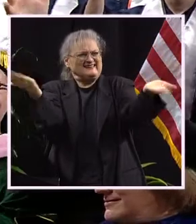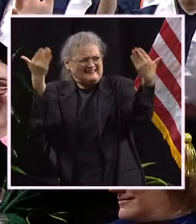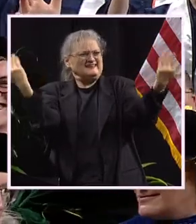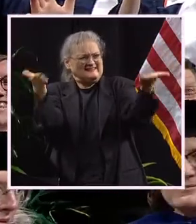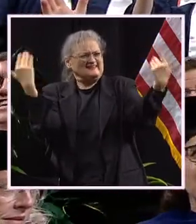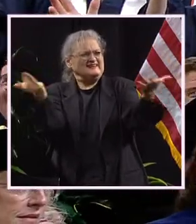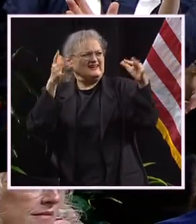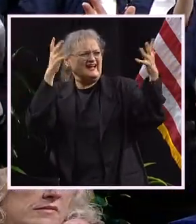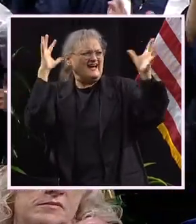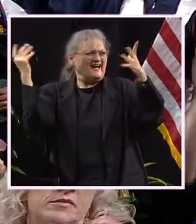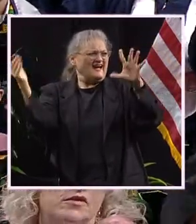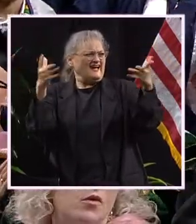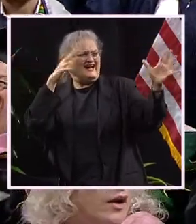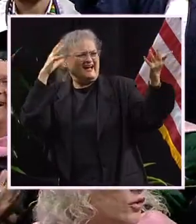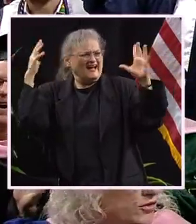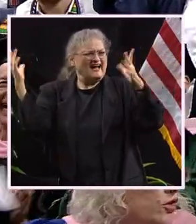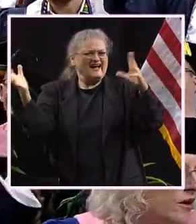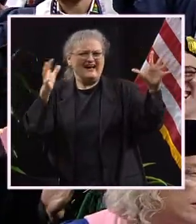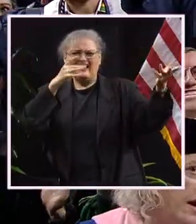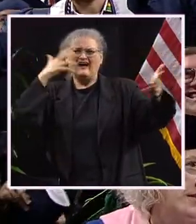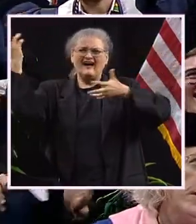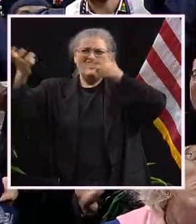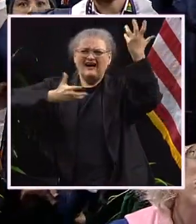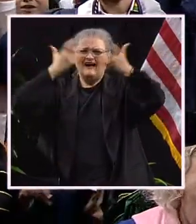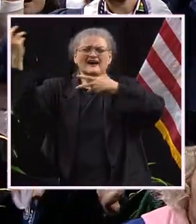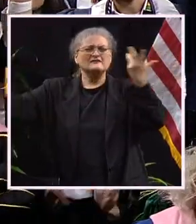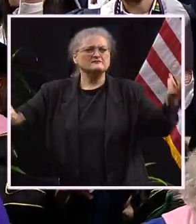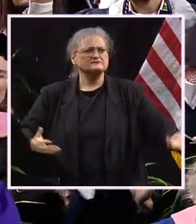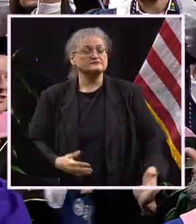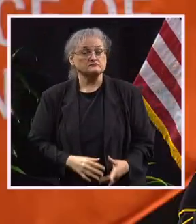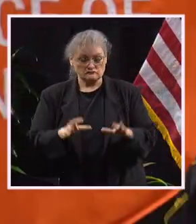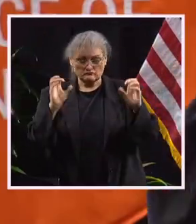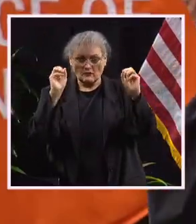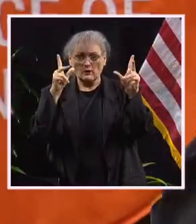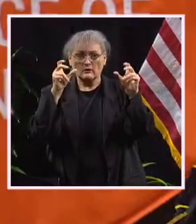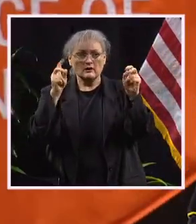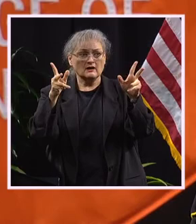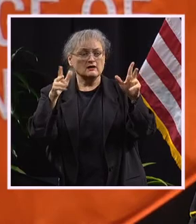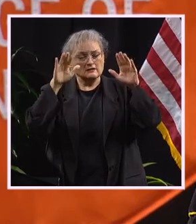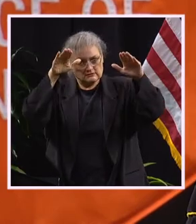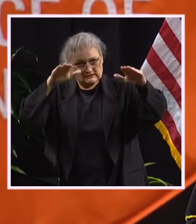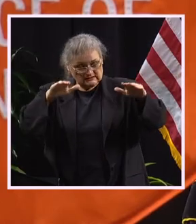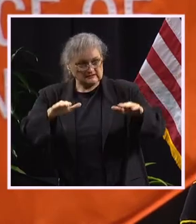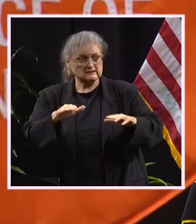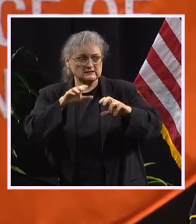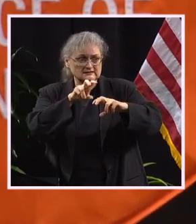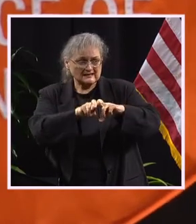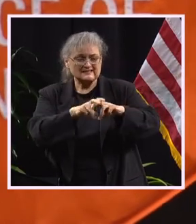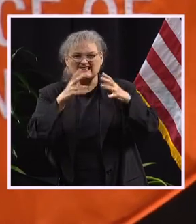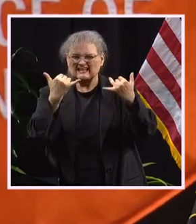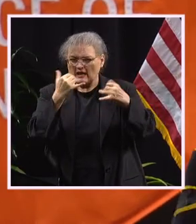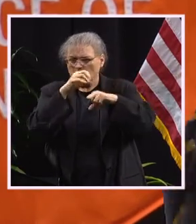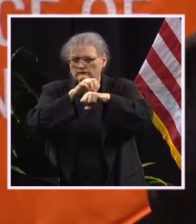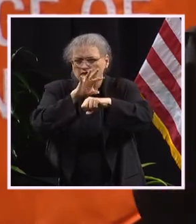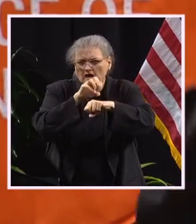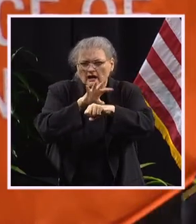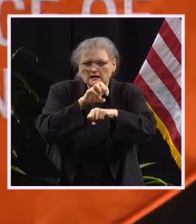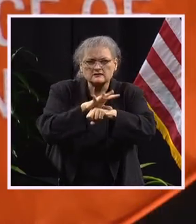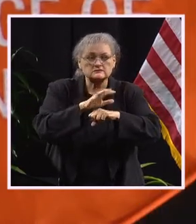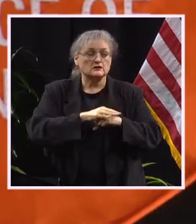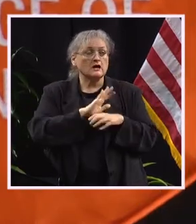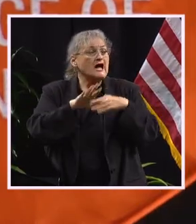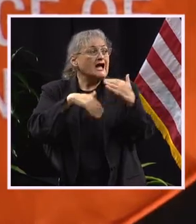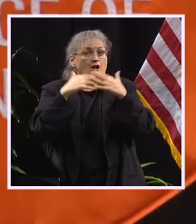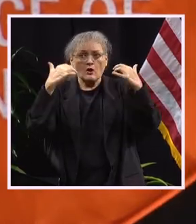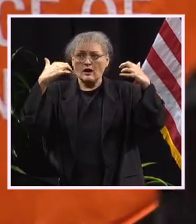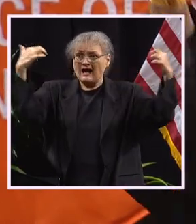Okay, that's good. Making noise is good. Okay, graduates, you can go ahead and be seated. Let me give you some advice, and to our audience